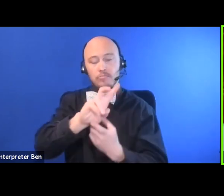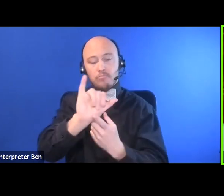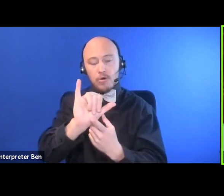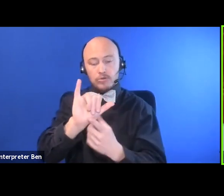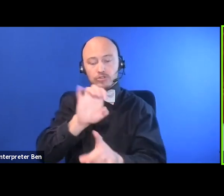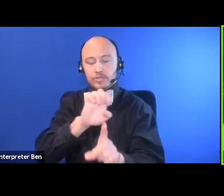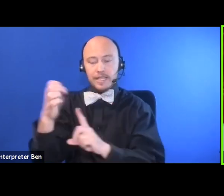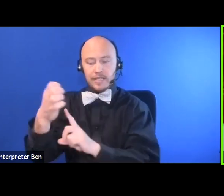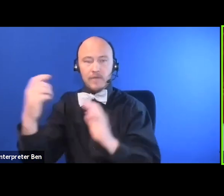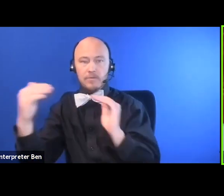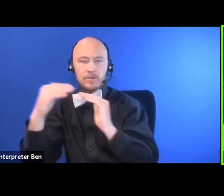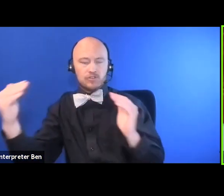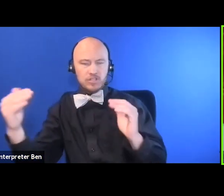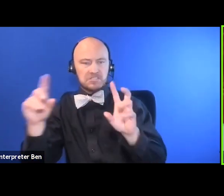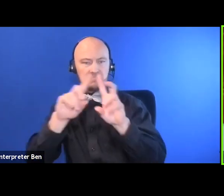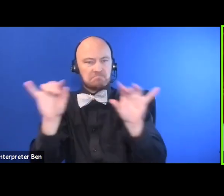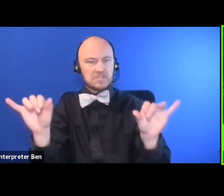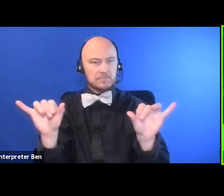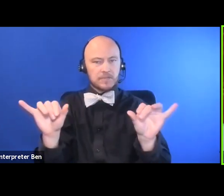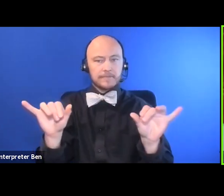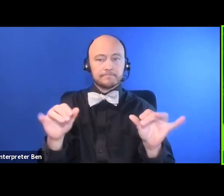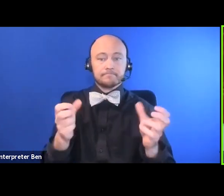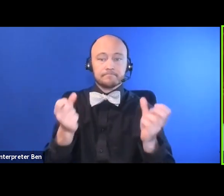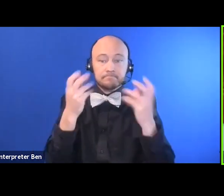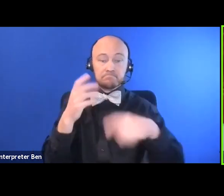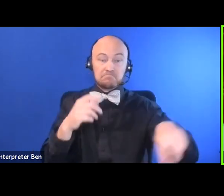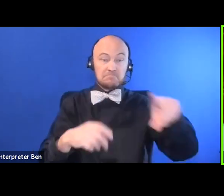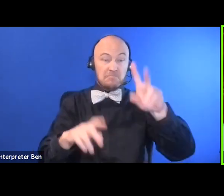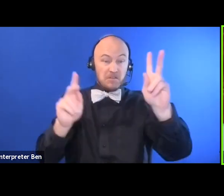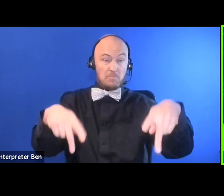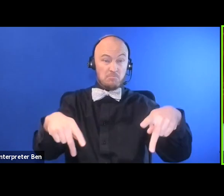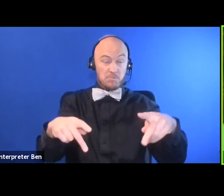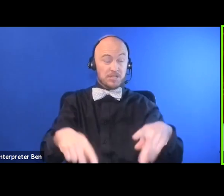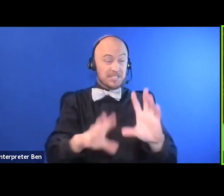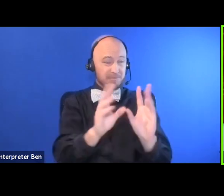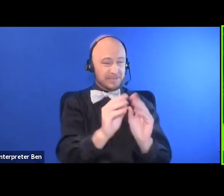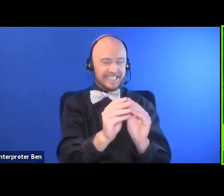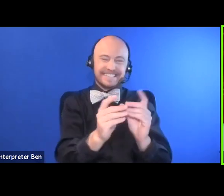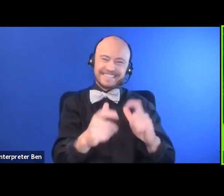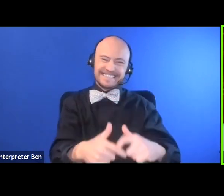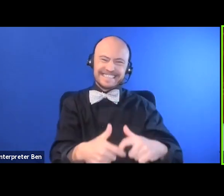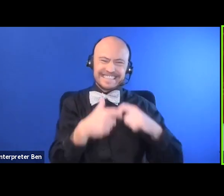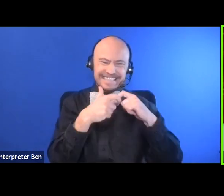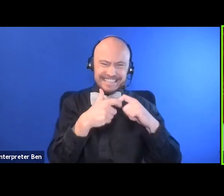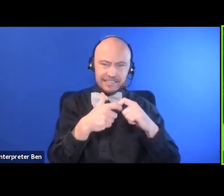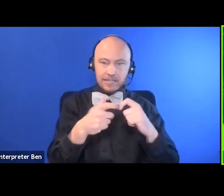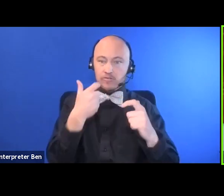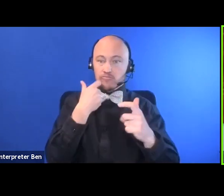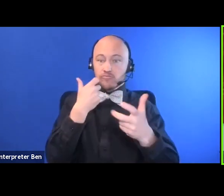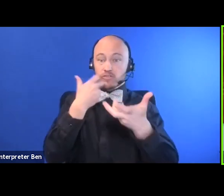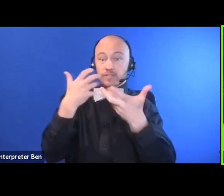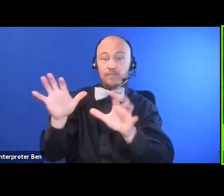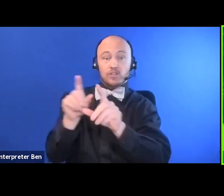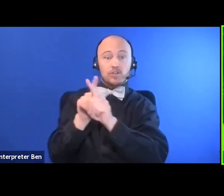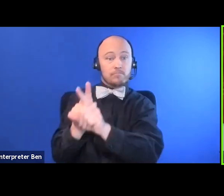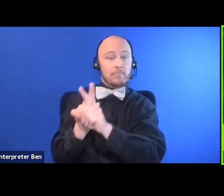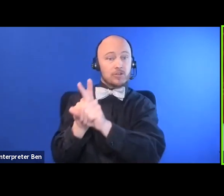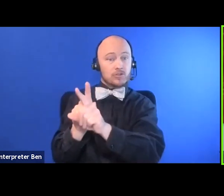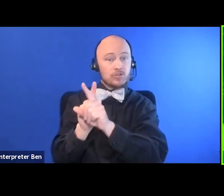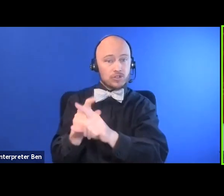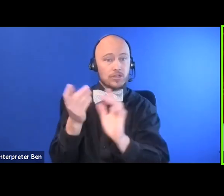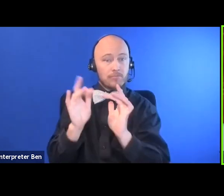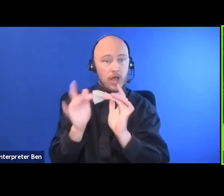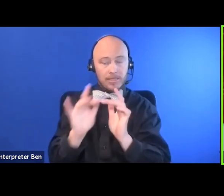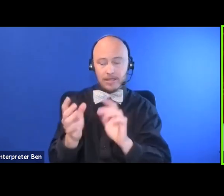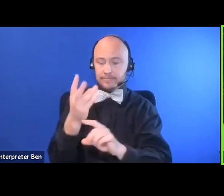environmental justice. Though many of our in-person programs are currently on pause, we have just concluded a virtual mentorship lab, which is a